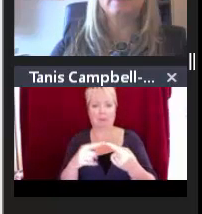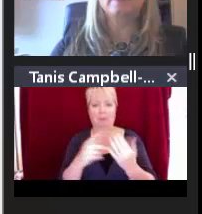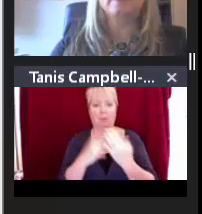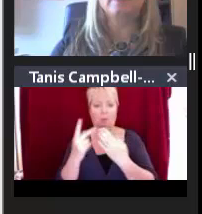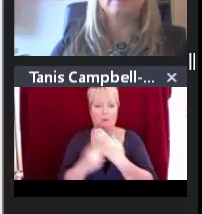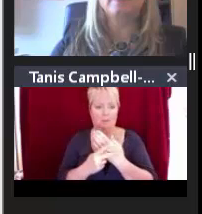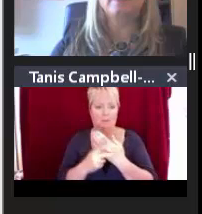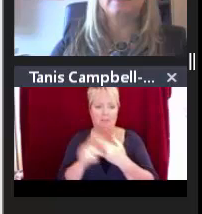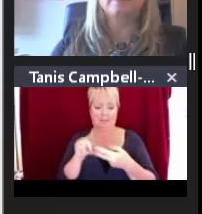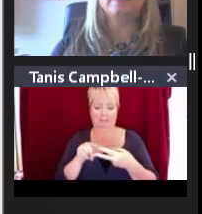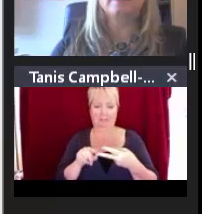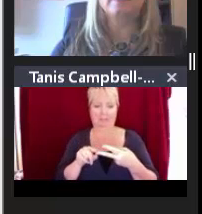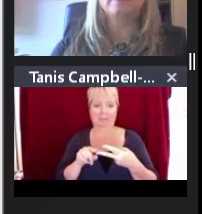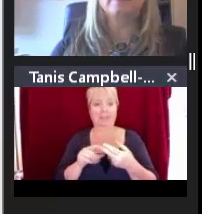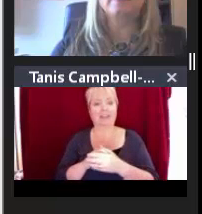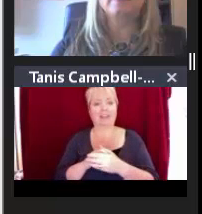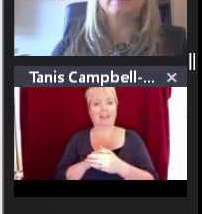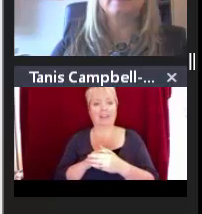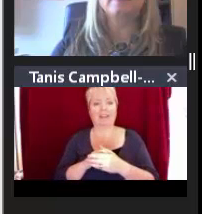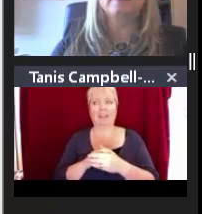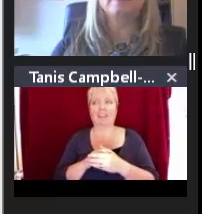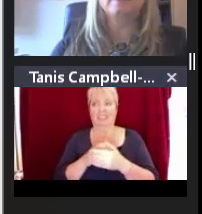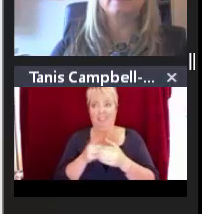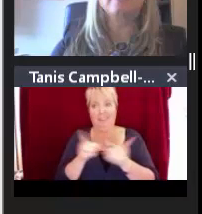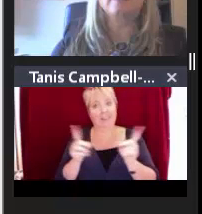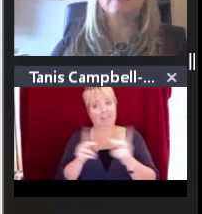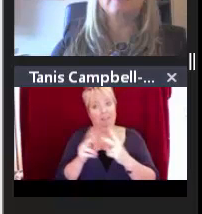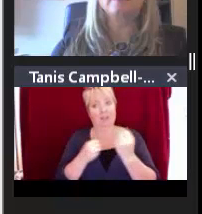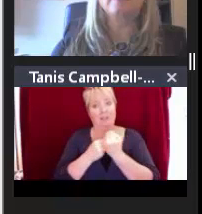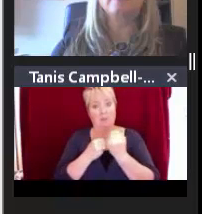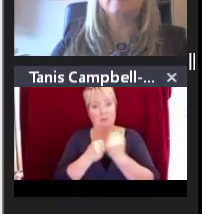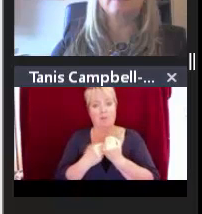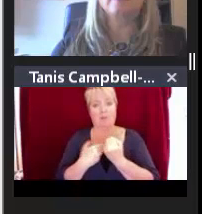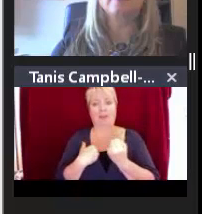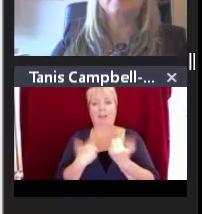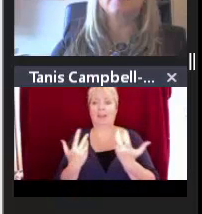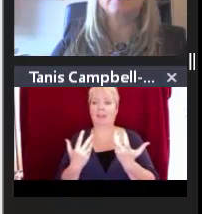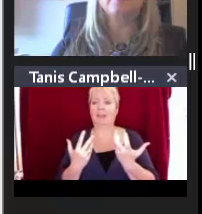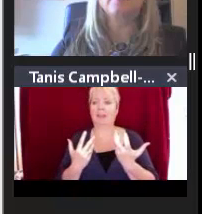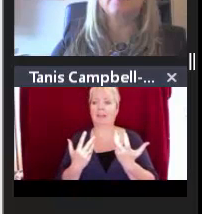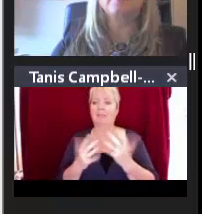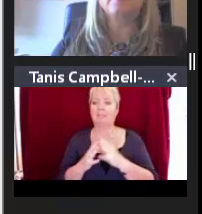It is very supportive and very